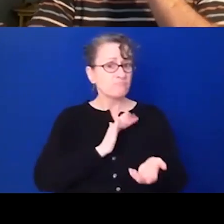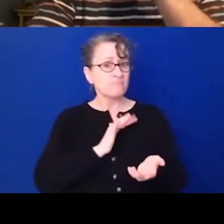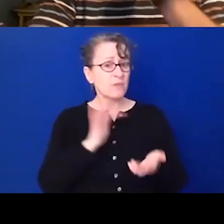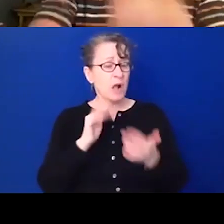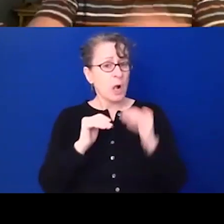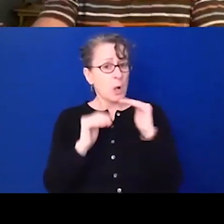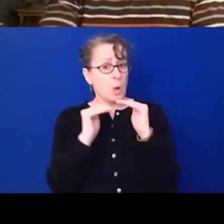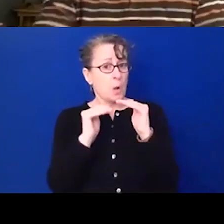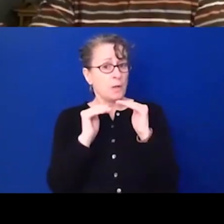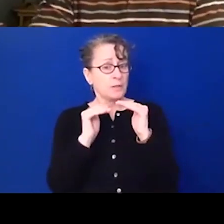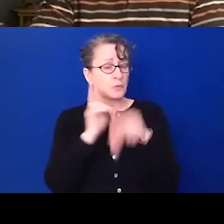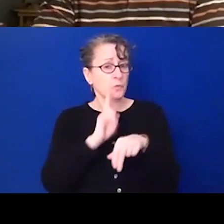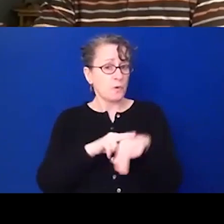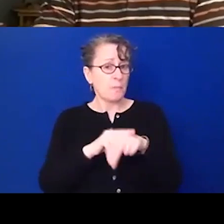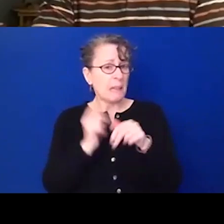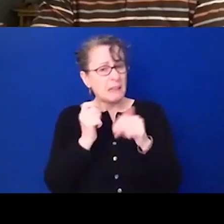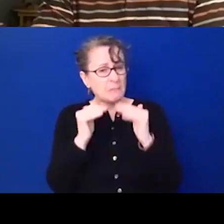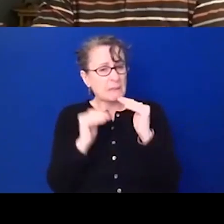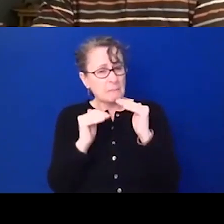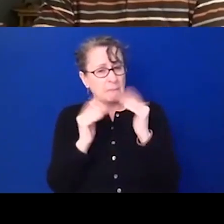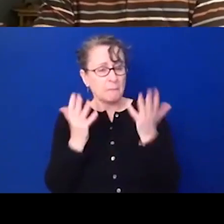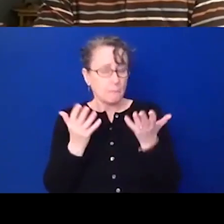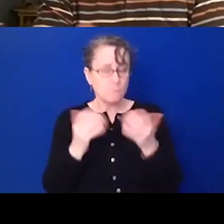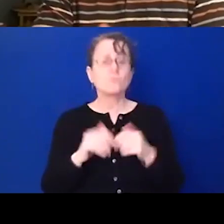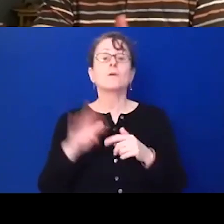So what we're suggesting here is that the